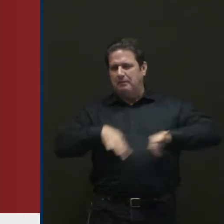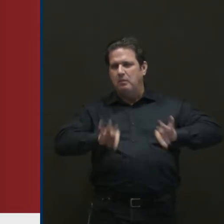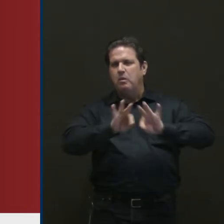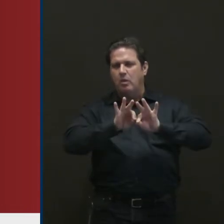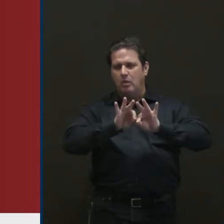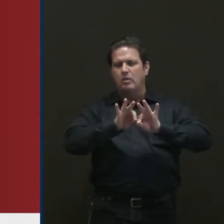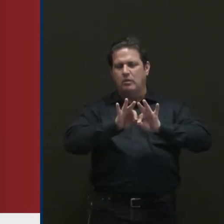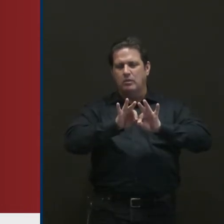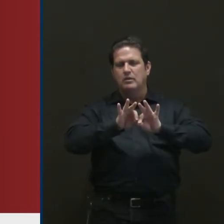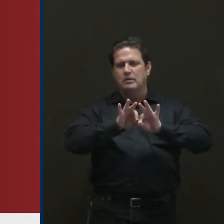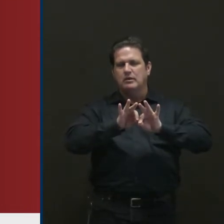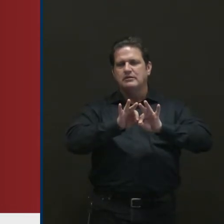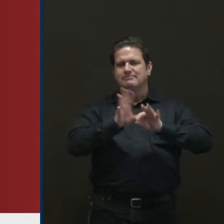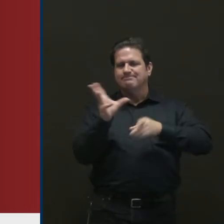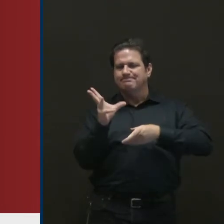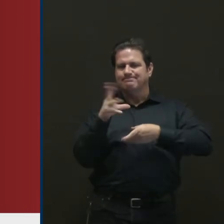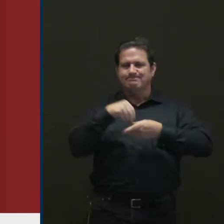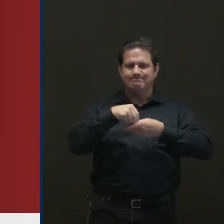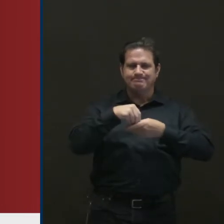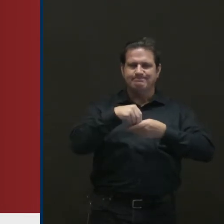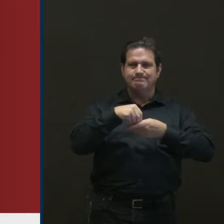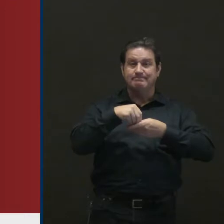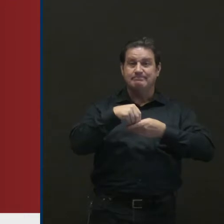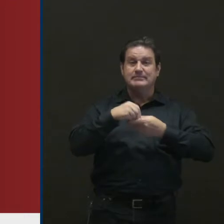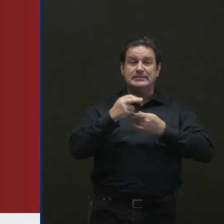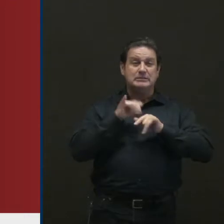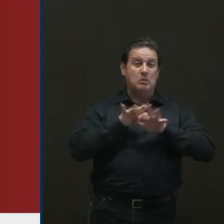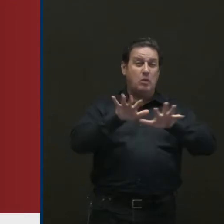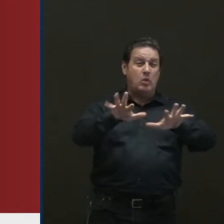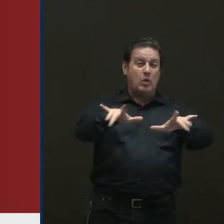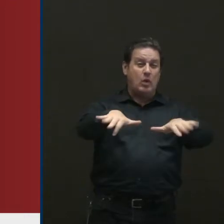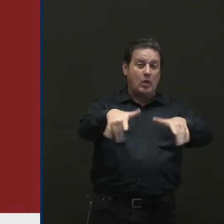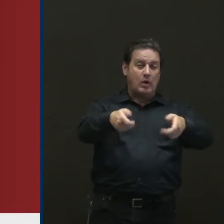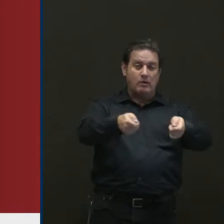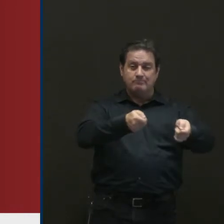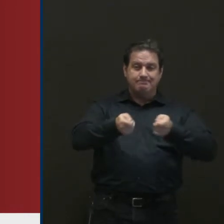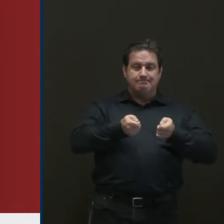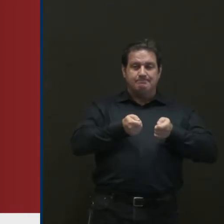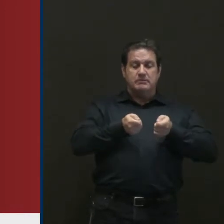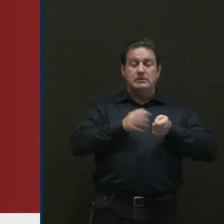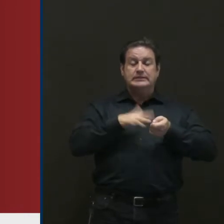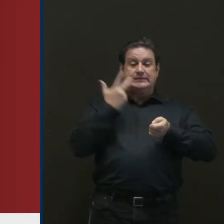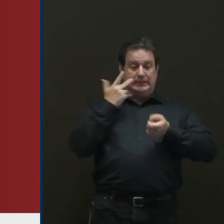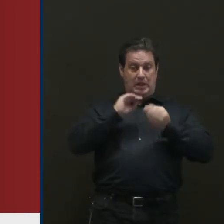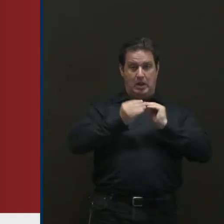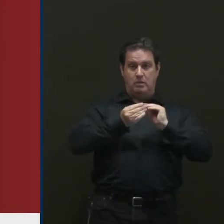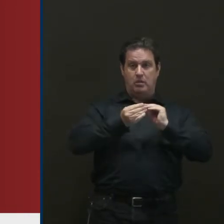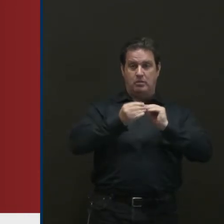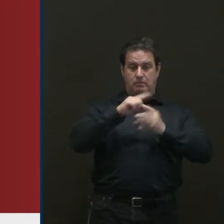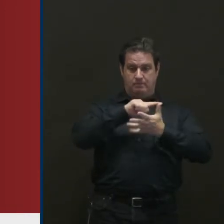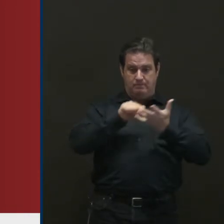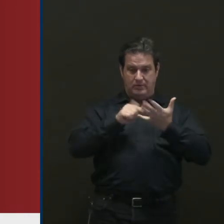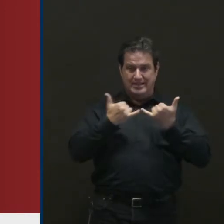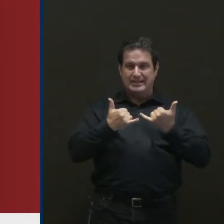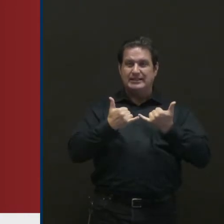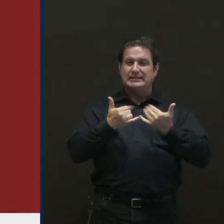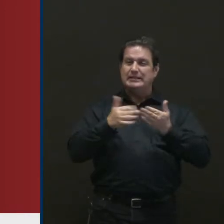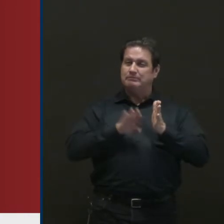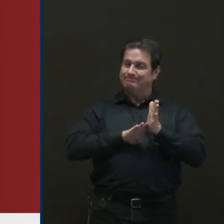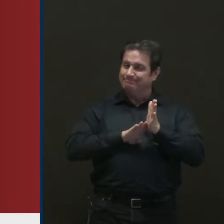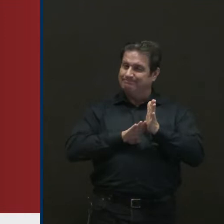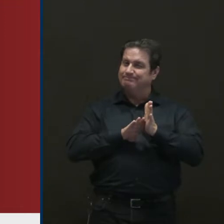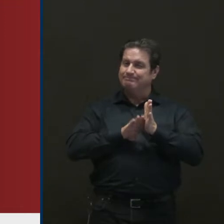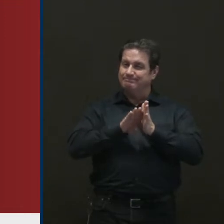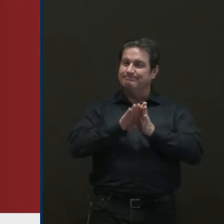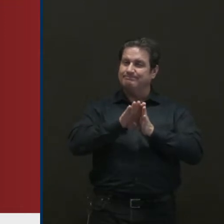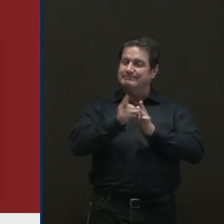of containing the spread of the virus. You'll see today as we go through the numbers that our numbers are trending up. I've been saying